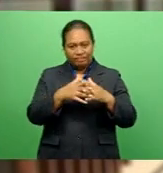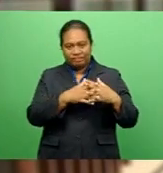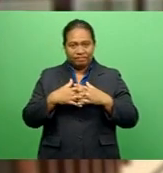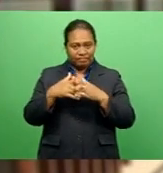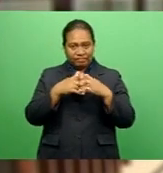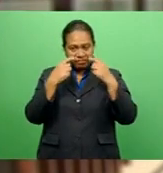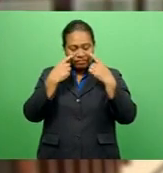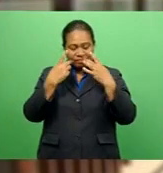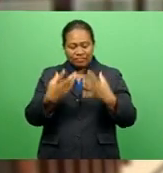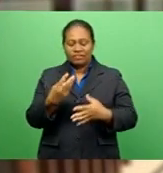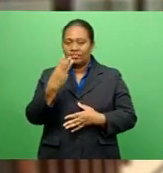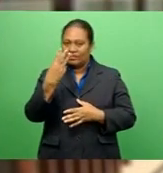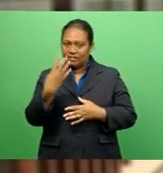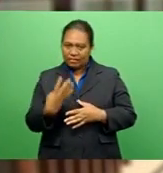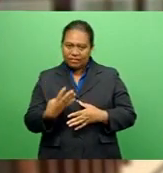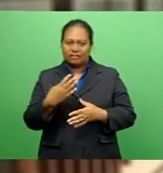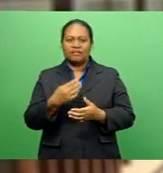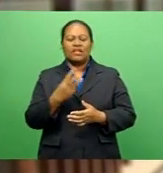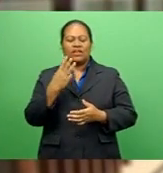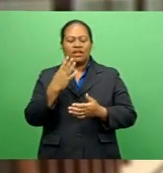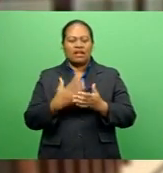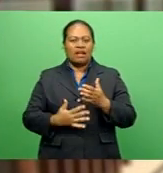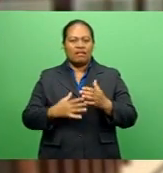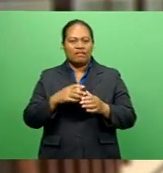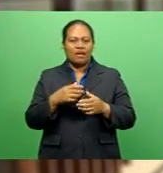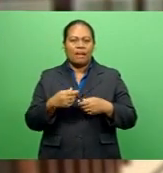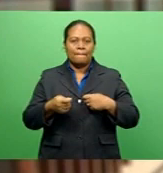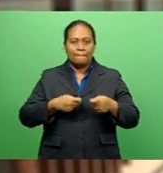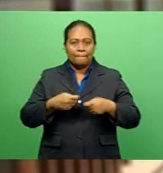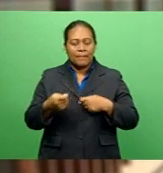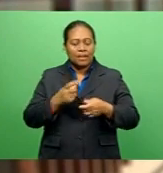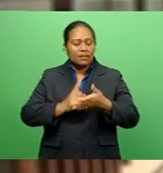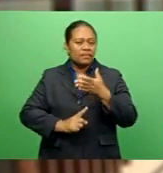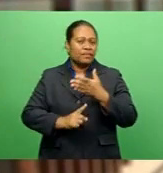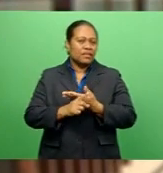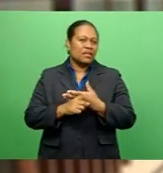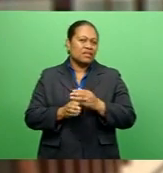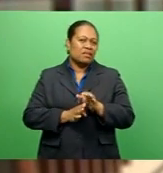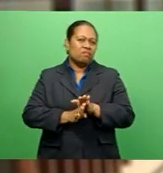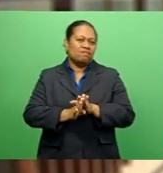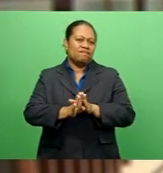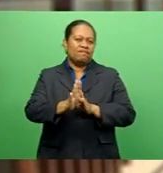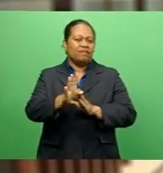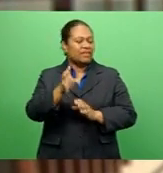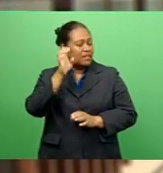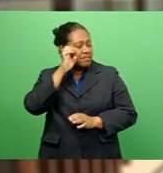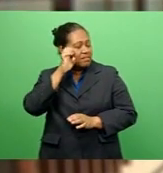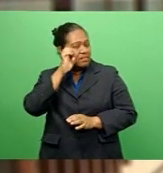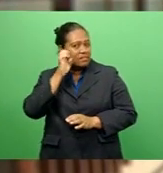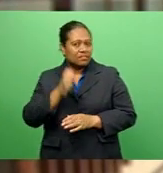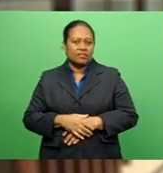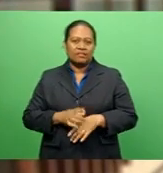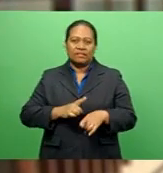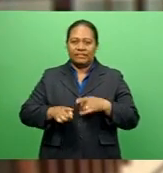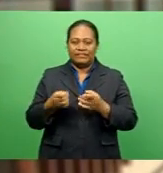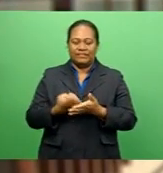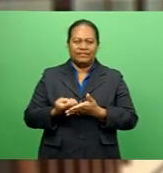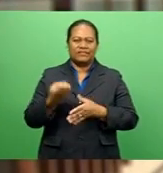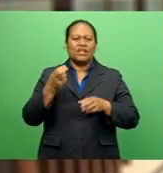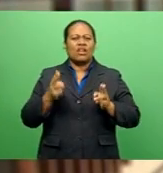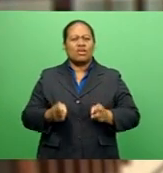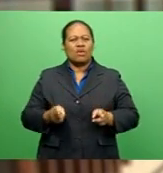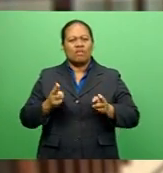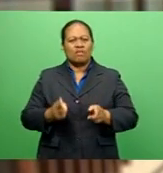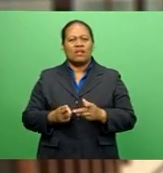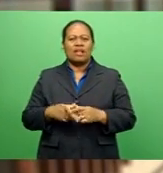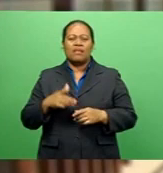a 3.5-month high against its rivals today, as higher bond yields and expectations of faster economic normalization from